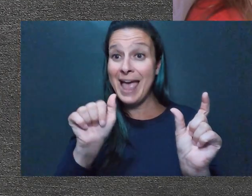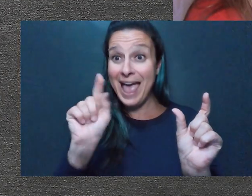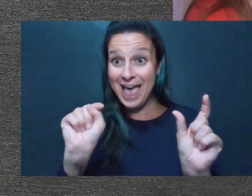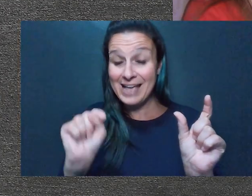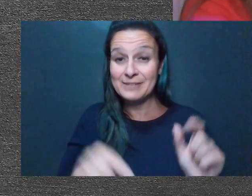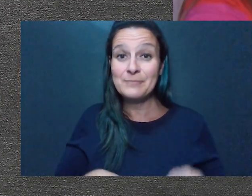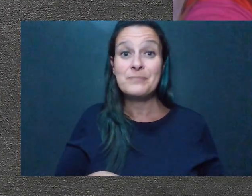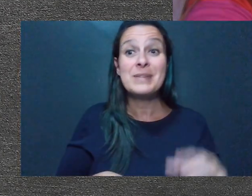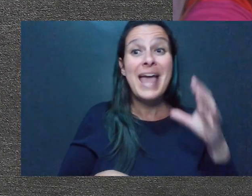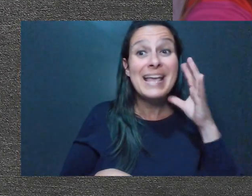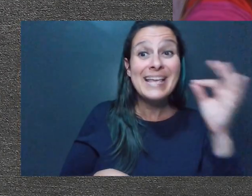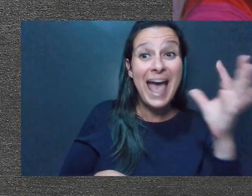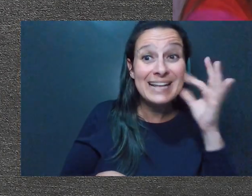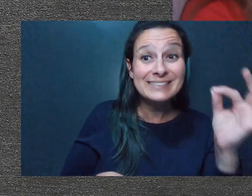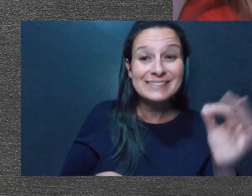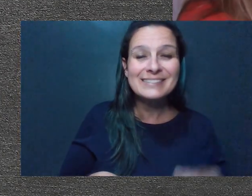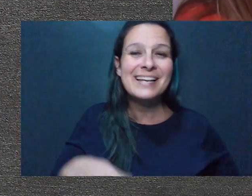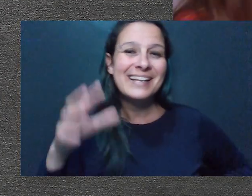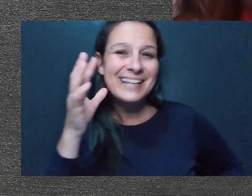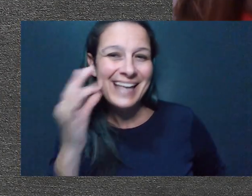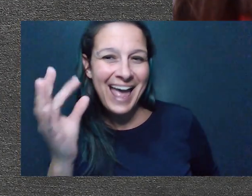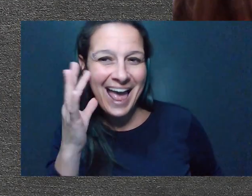Cat, cat.